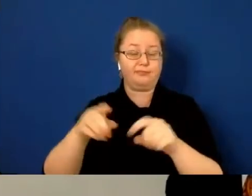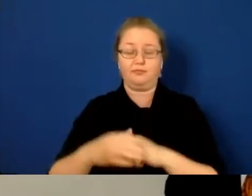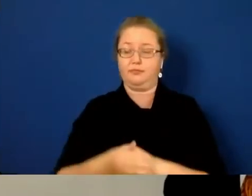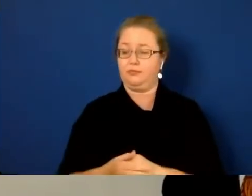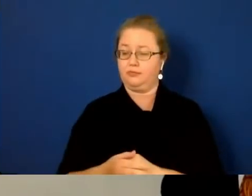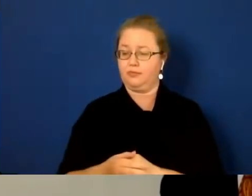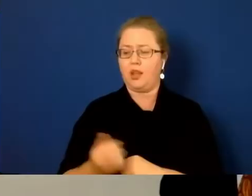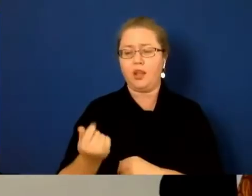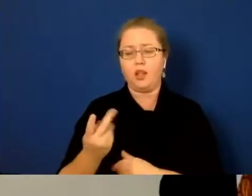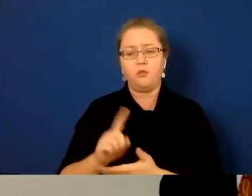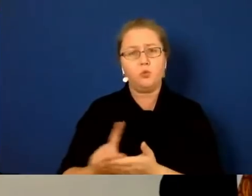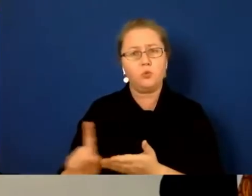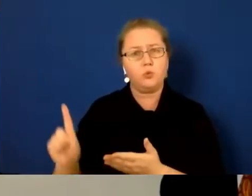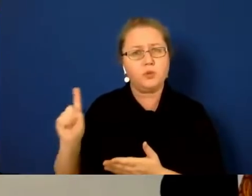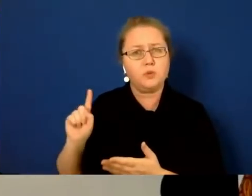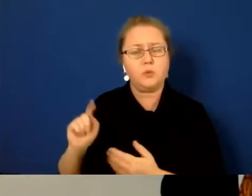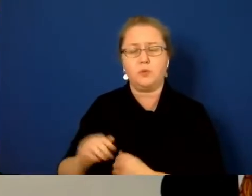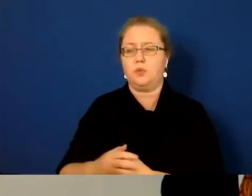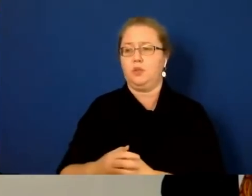we thought we were headed?